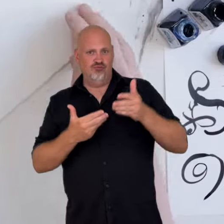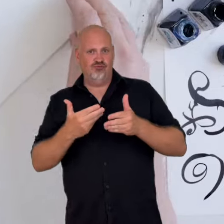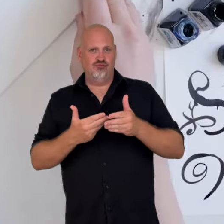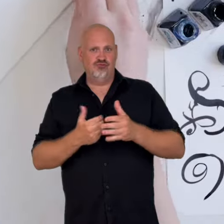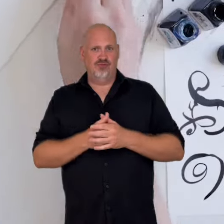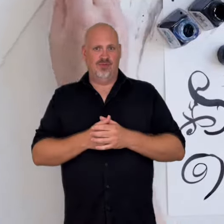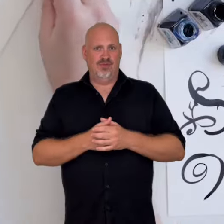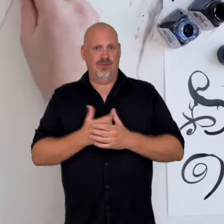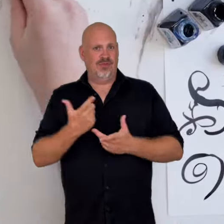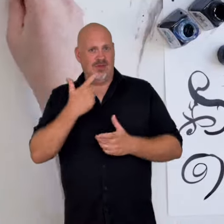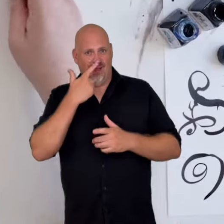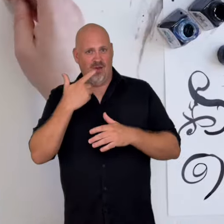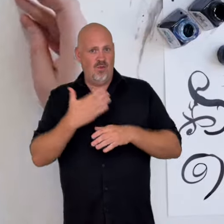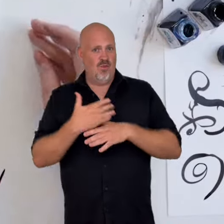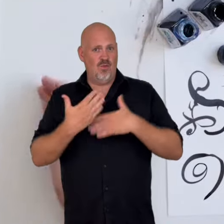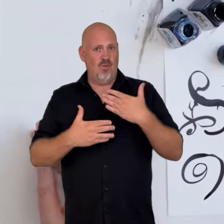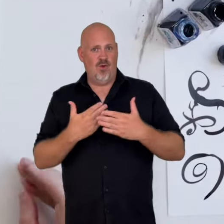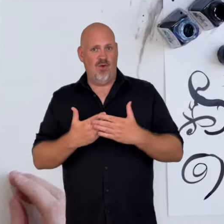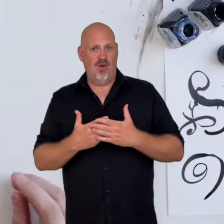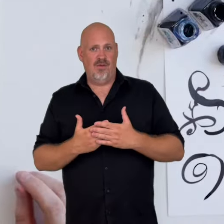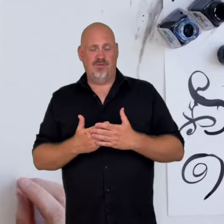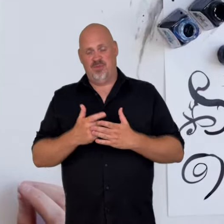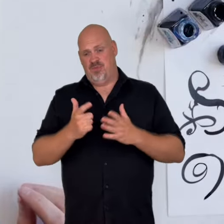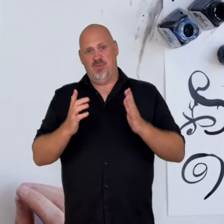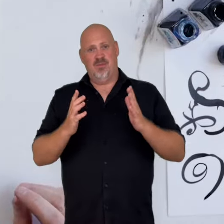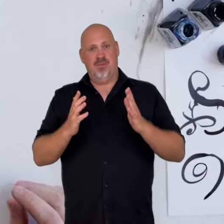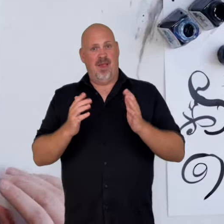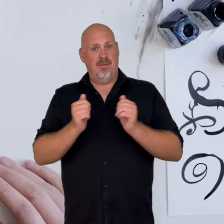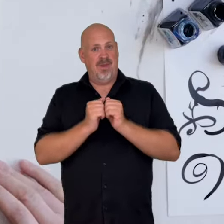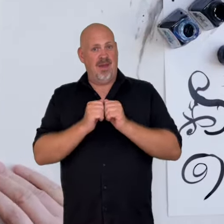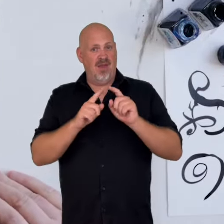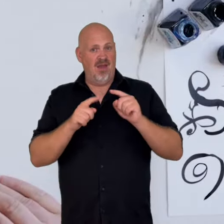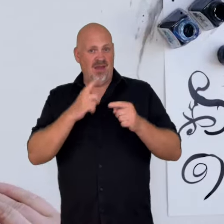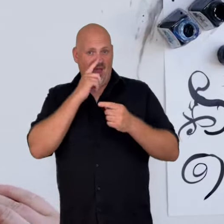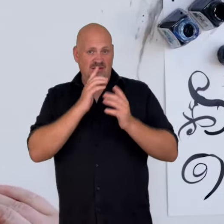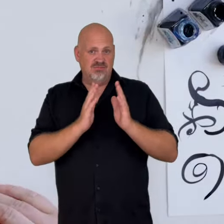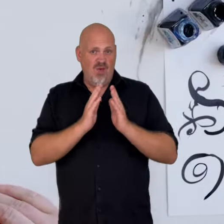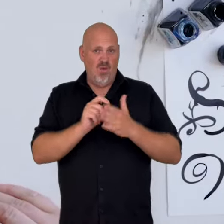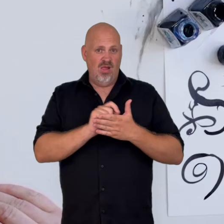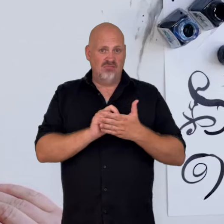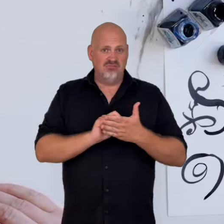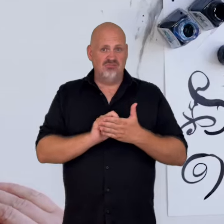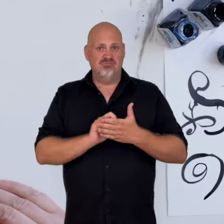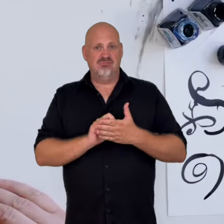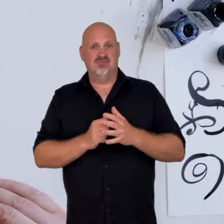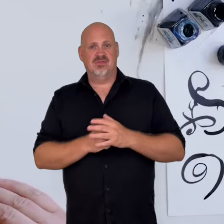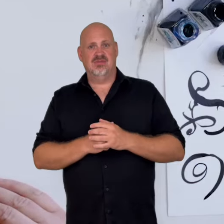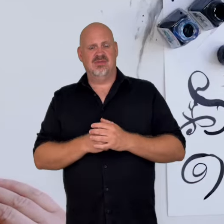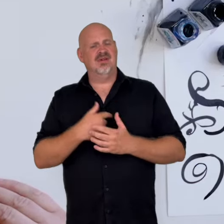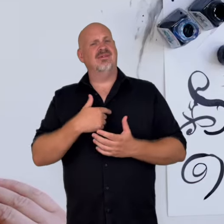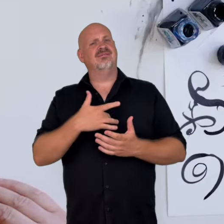how, from that very, very simple start, using that